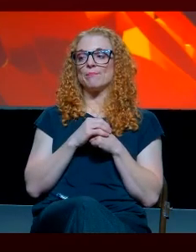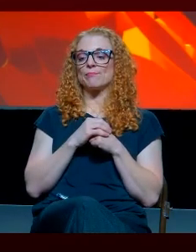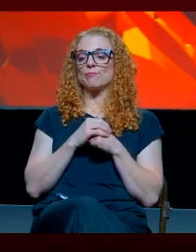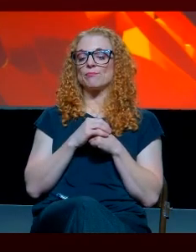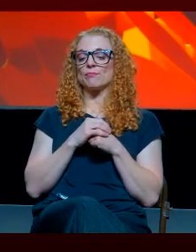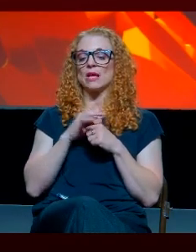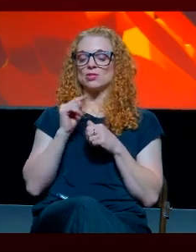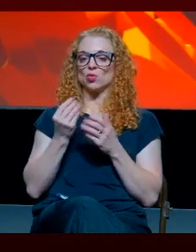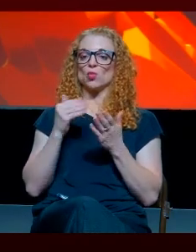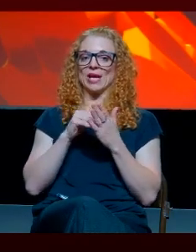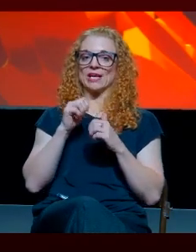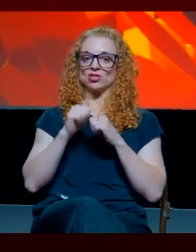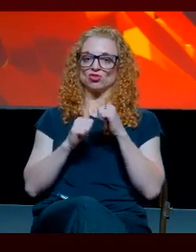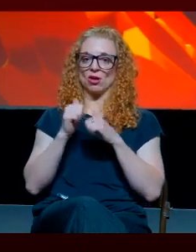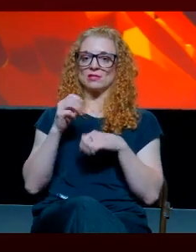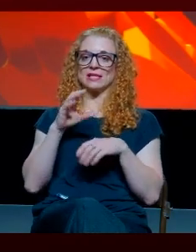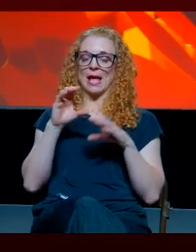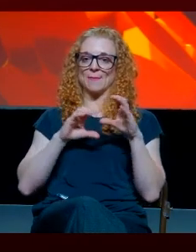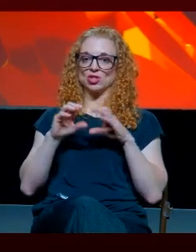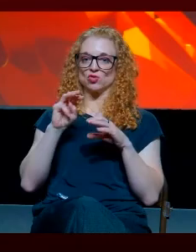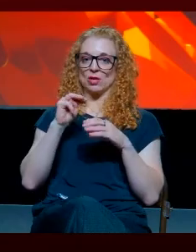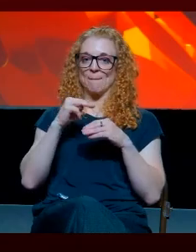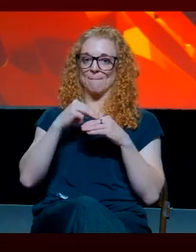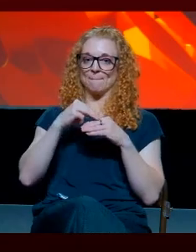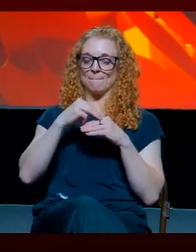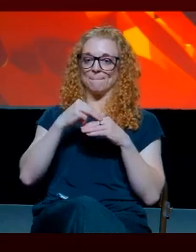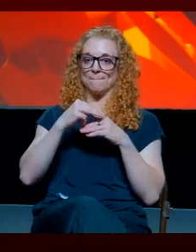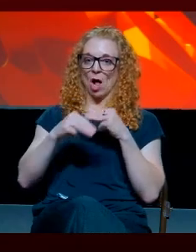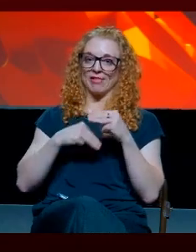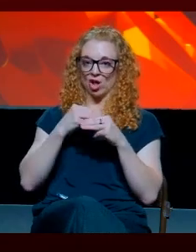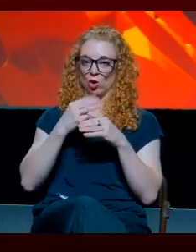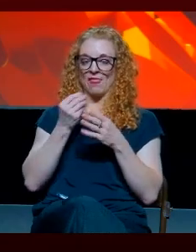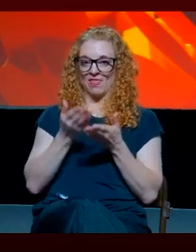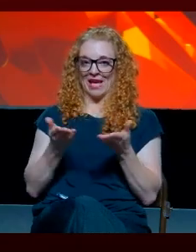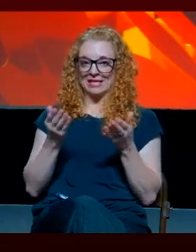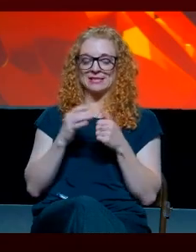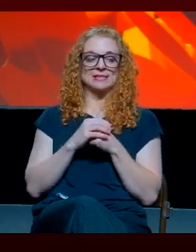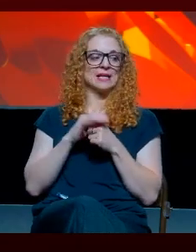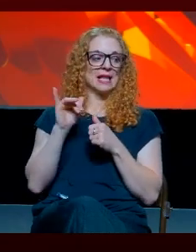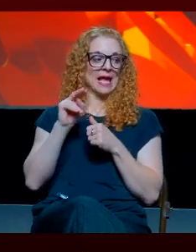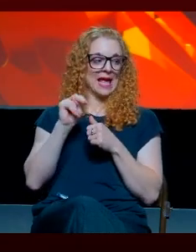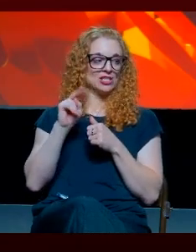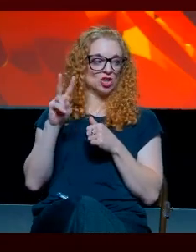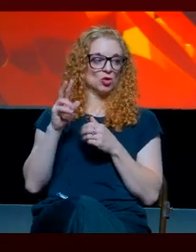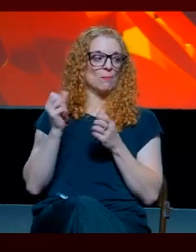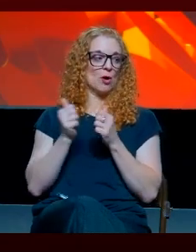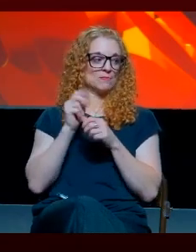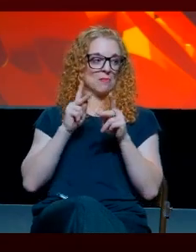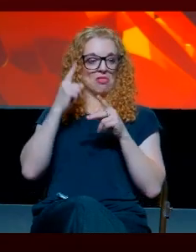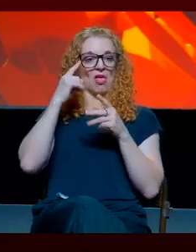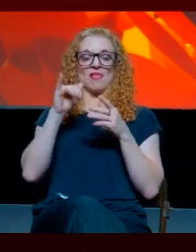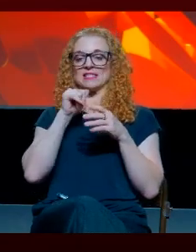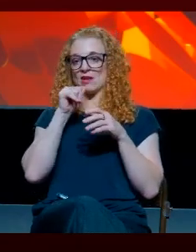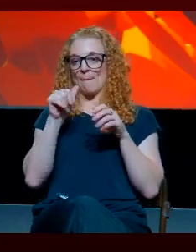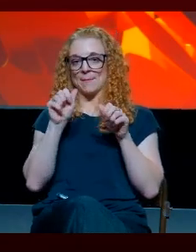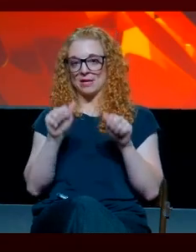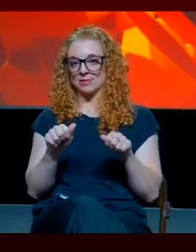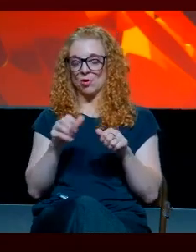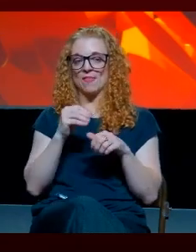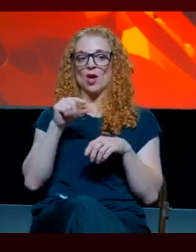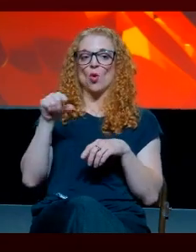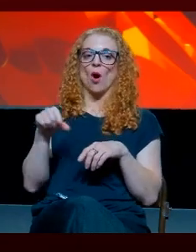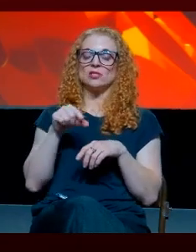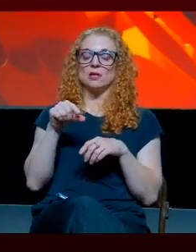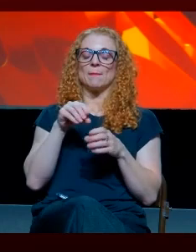to reconstruct chemistry molecule things, so like N2, which I would argue most people thought would not be possible. The quantum